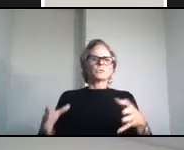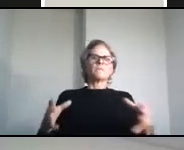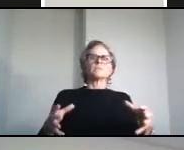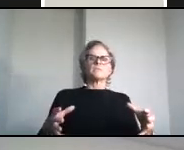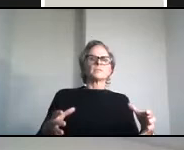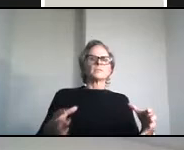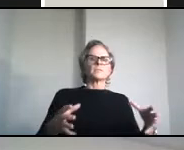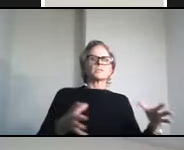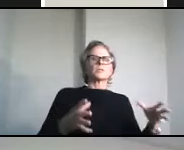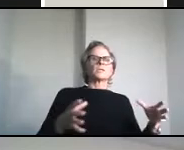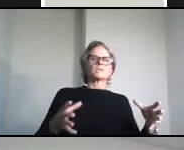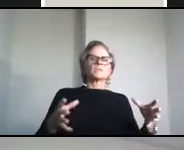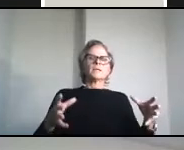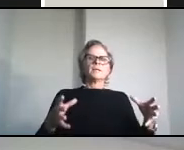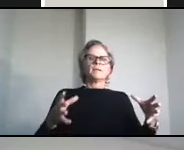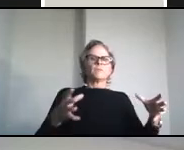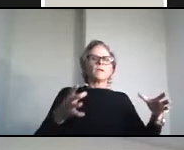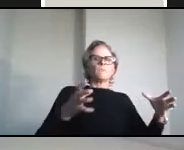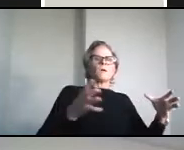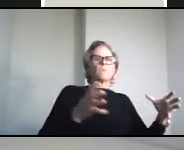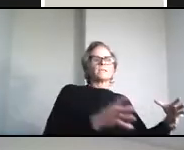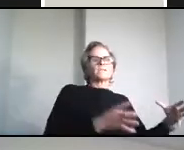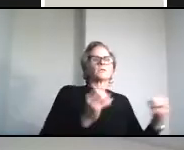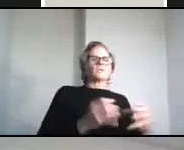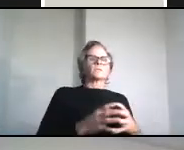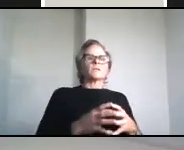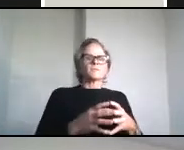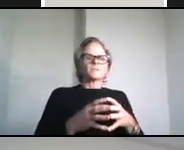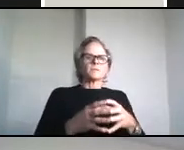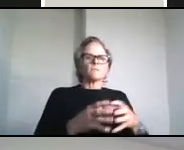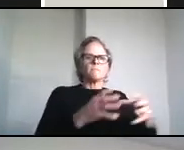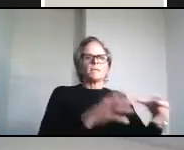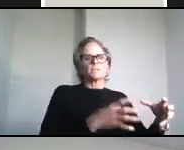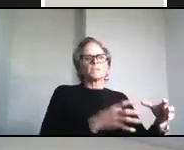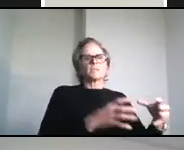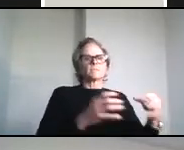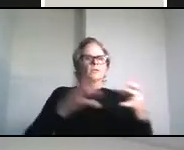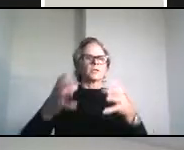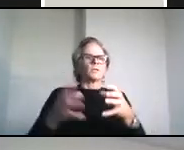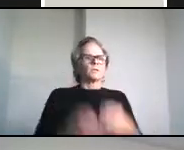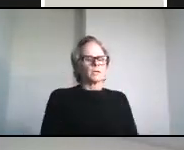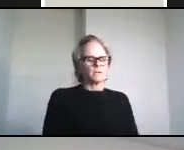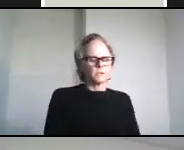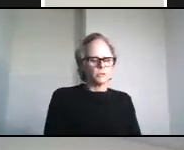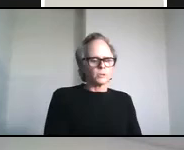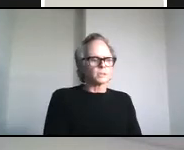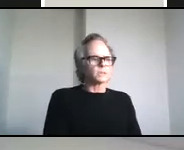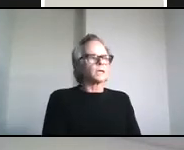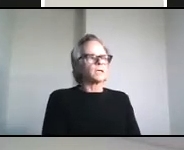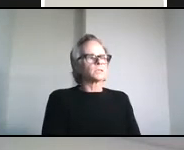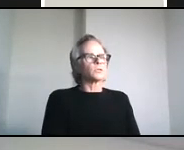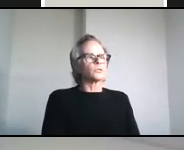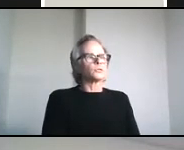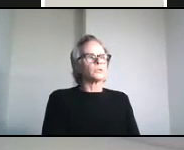you substance. This is serious. In one way, it's serious stuff. It's that we meet a serious building with a kind of